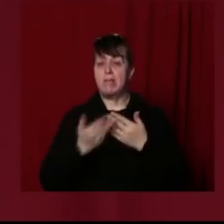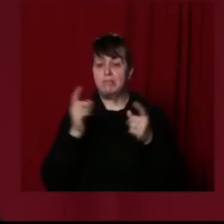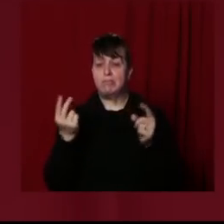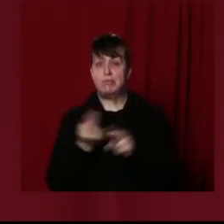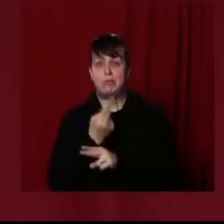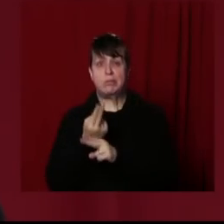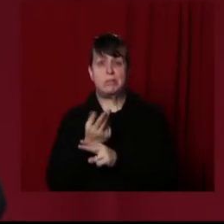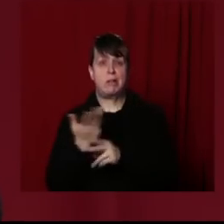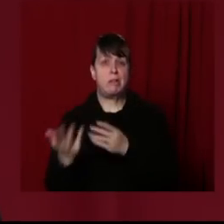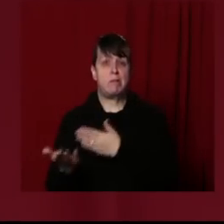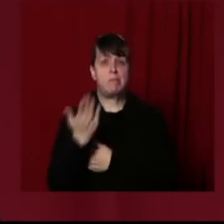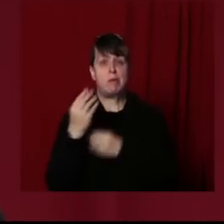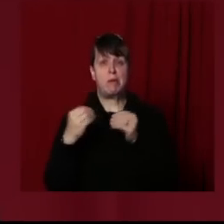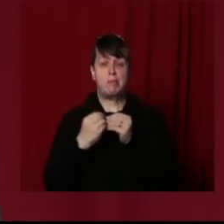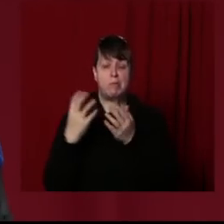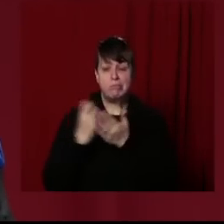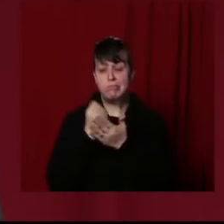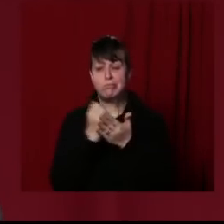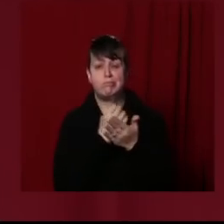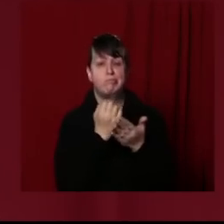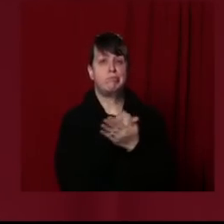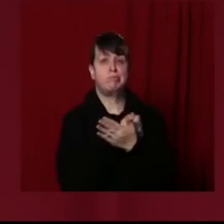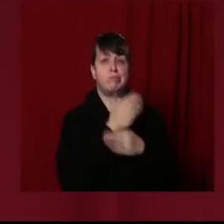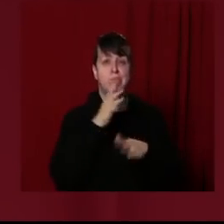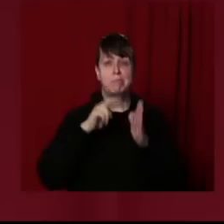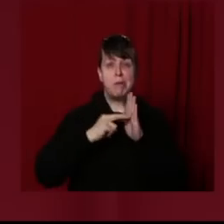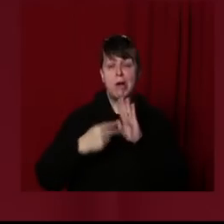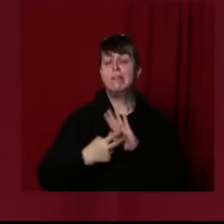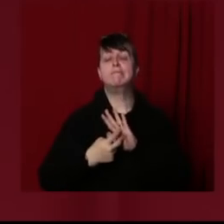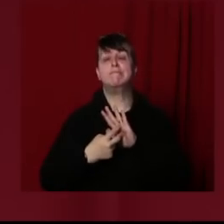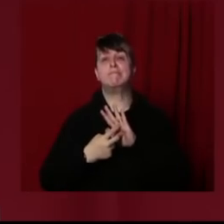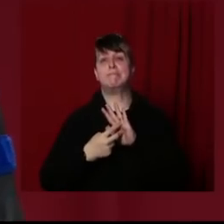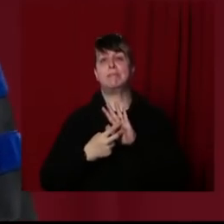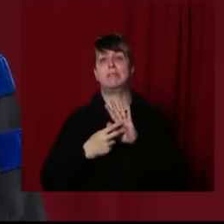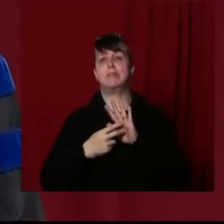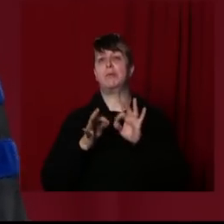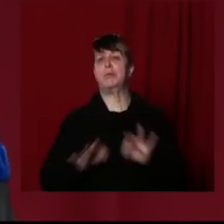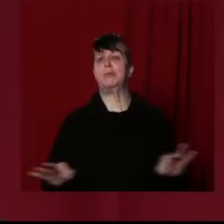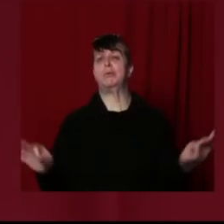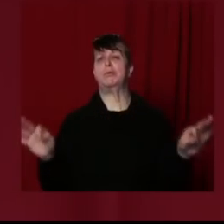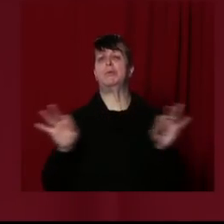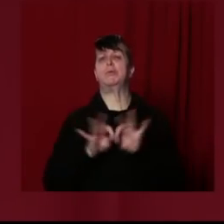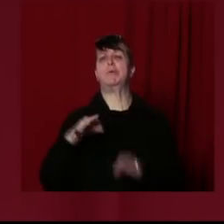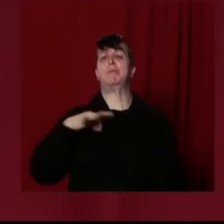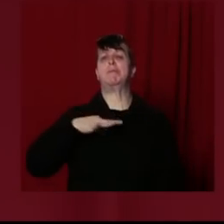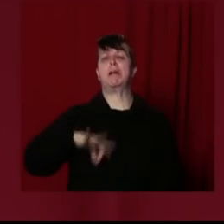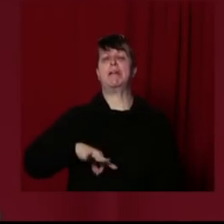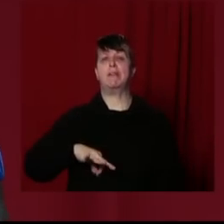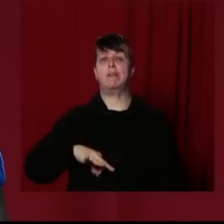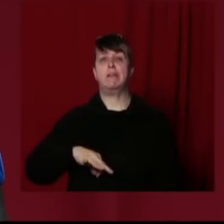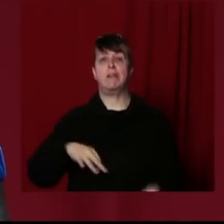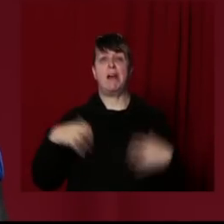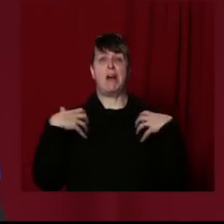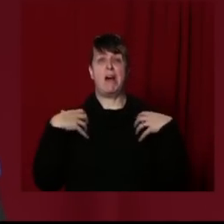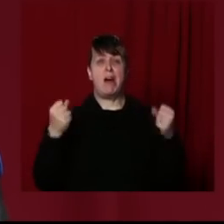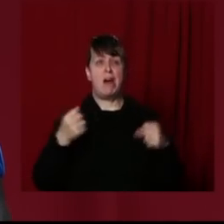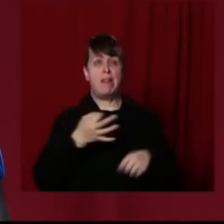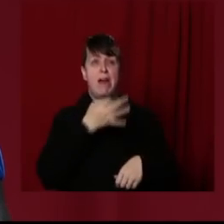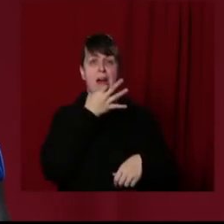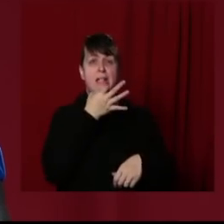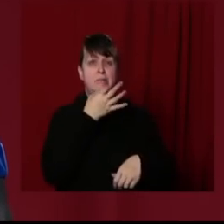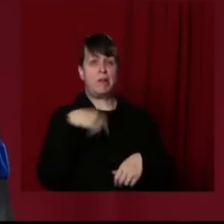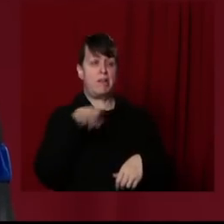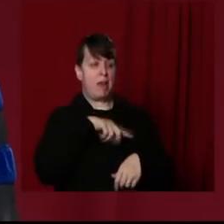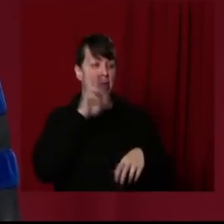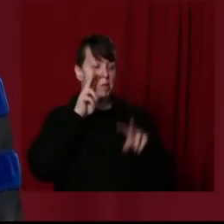more fully and intentionally can be extraordinarily beneficial. Health experts underscore the